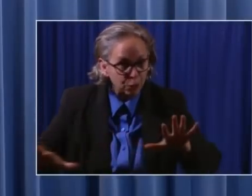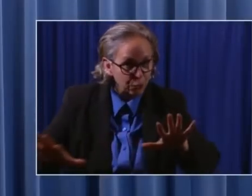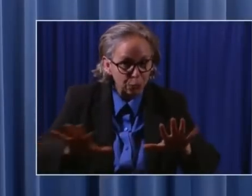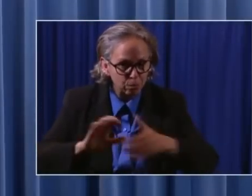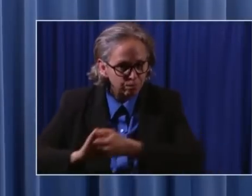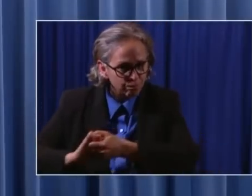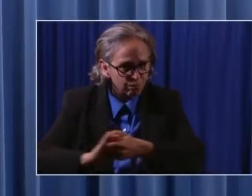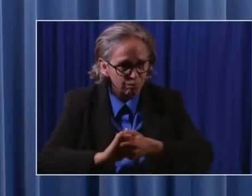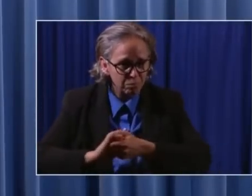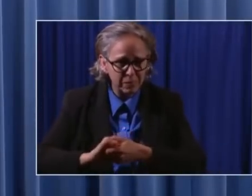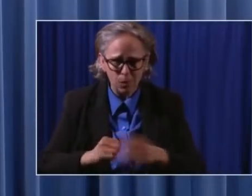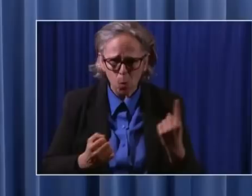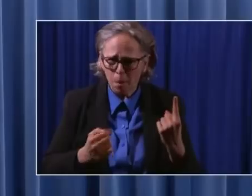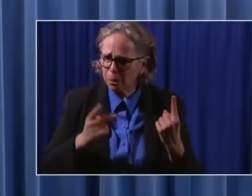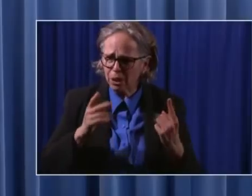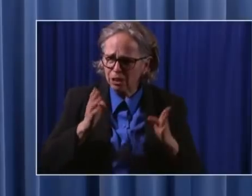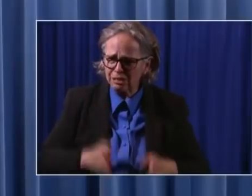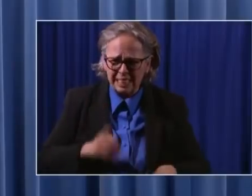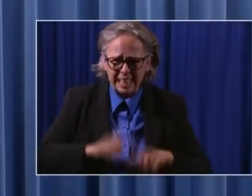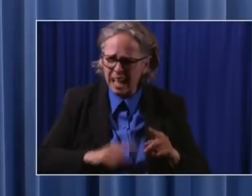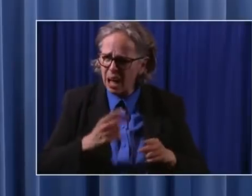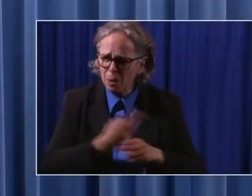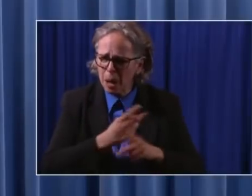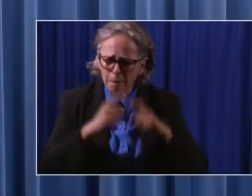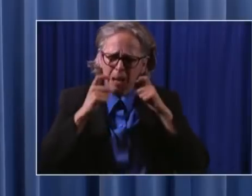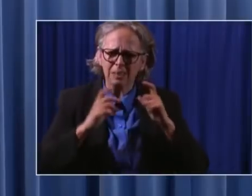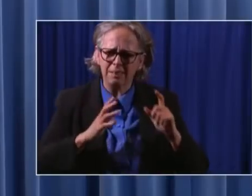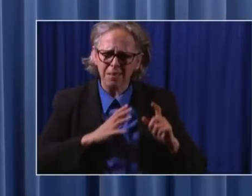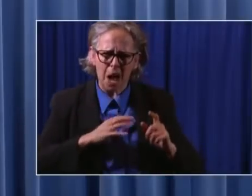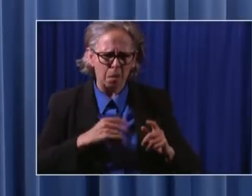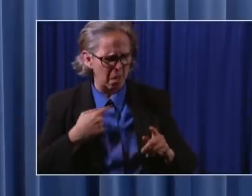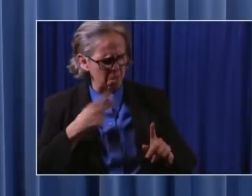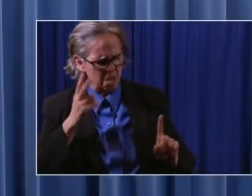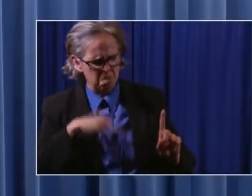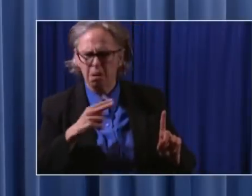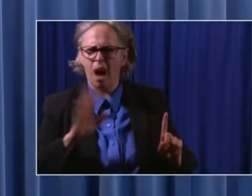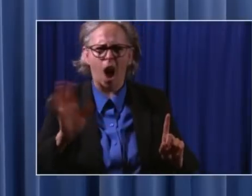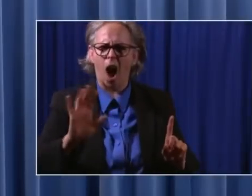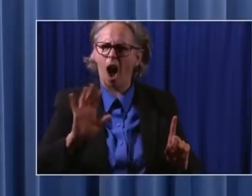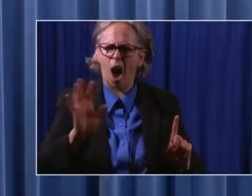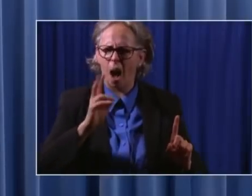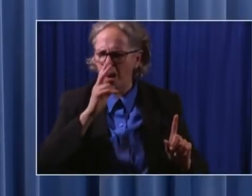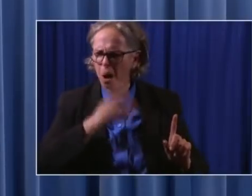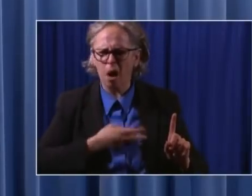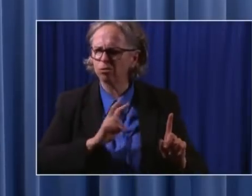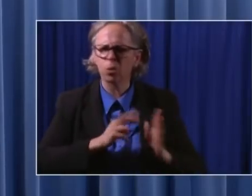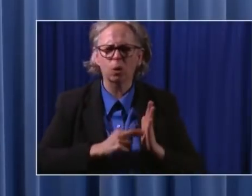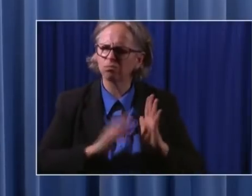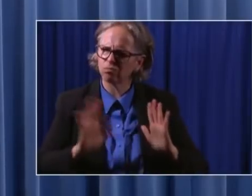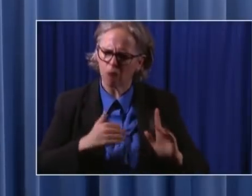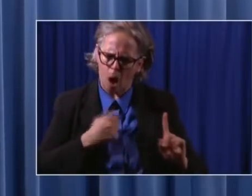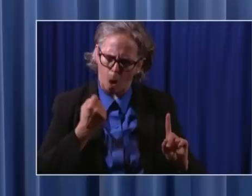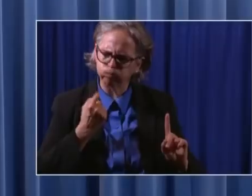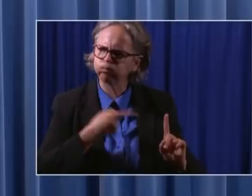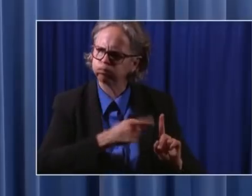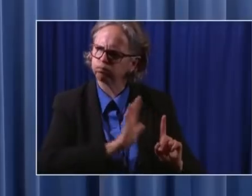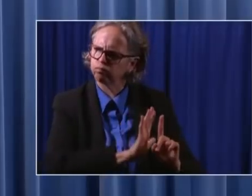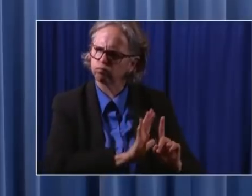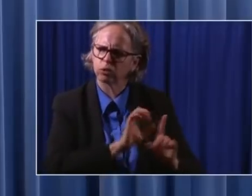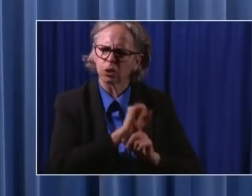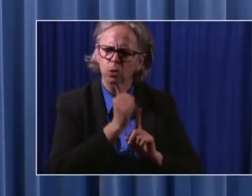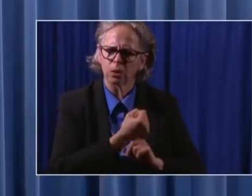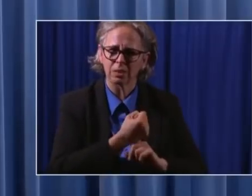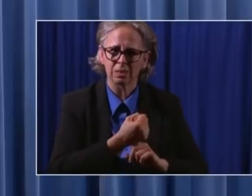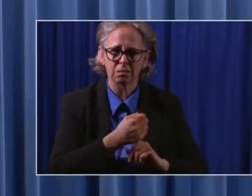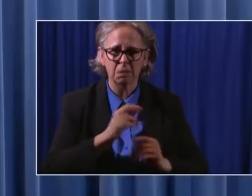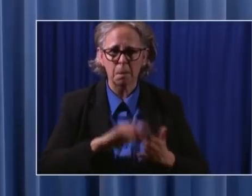mask, do not assume that they are in defiance of what the order is, and don't assume that they don't care about other